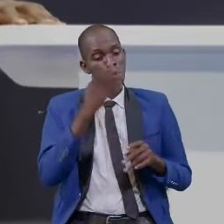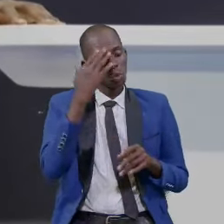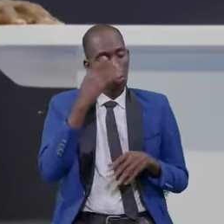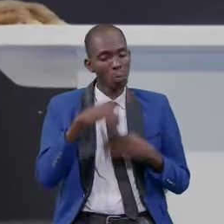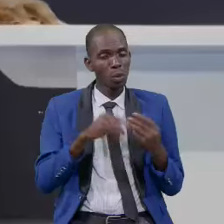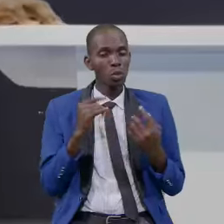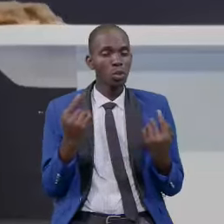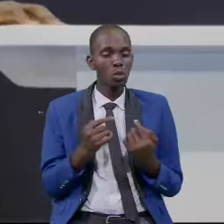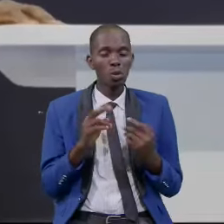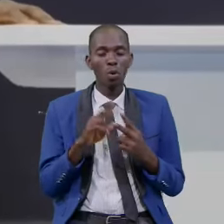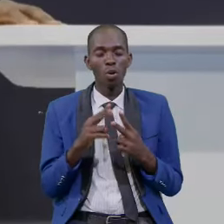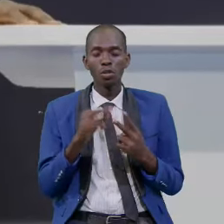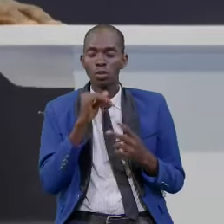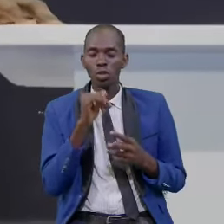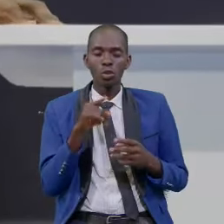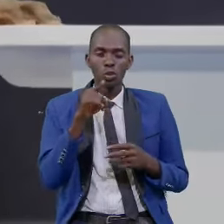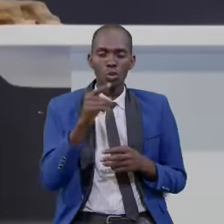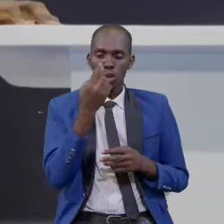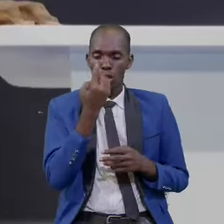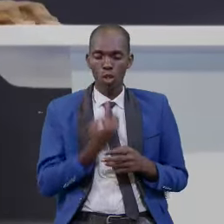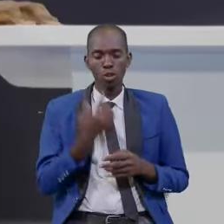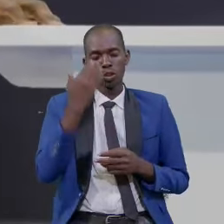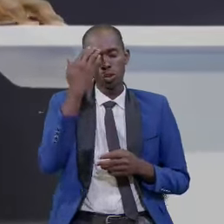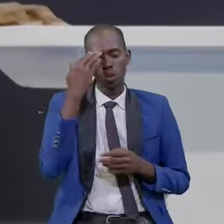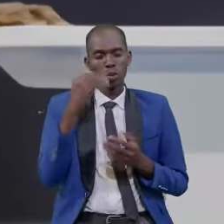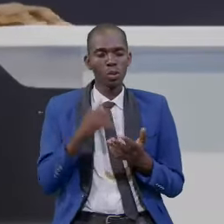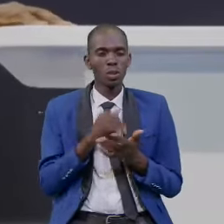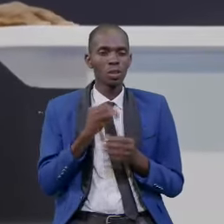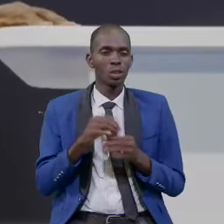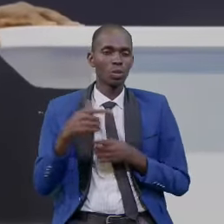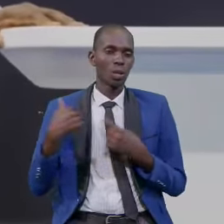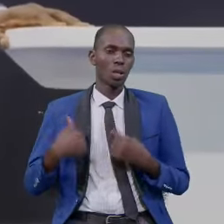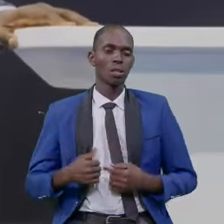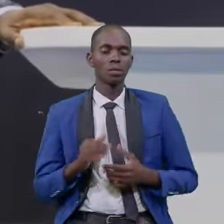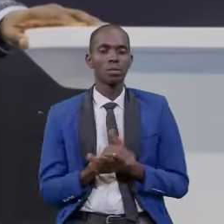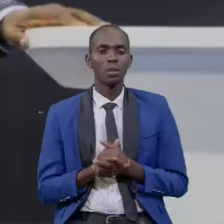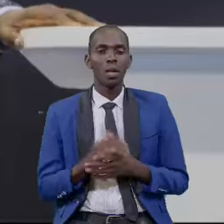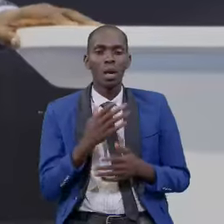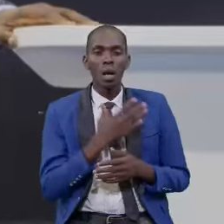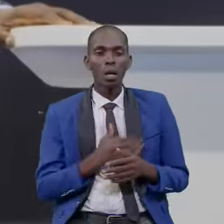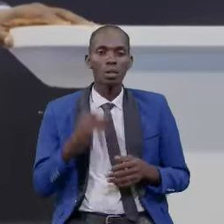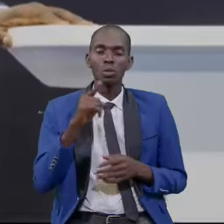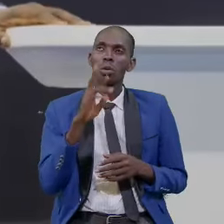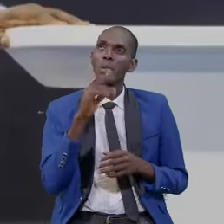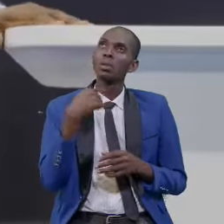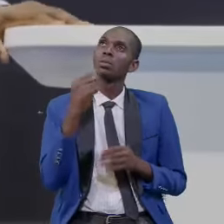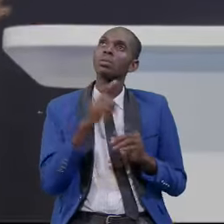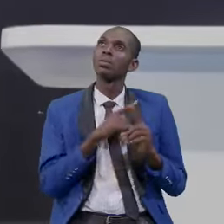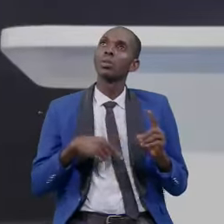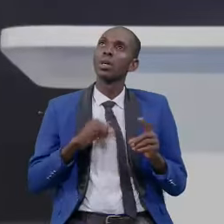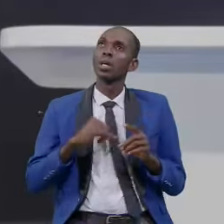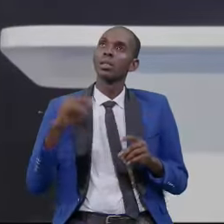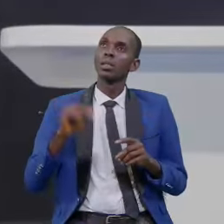it in your heart. And you say, I want forgiveness. I want salvation. I want